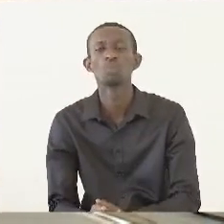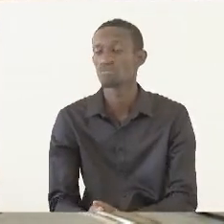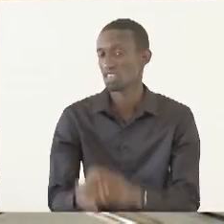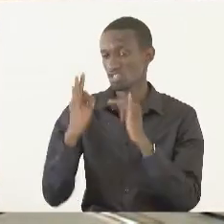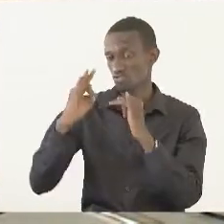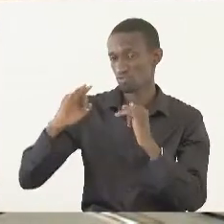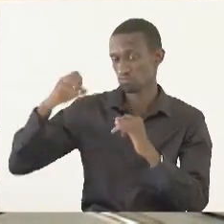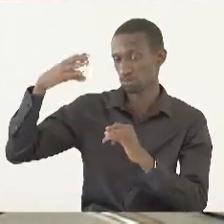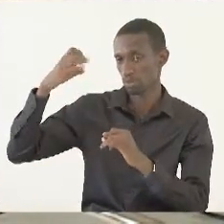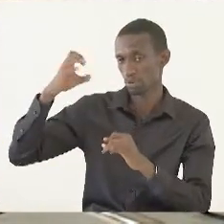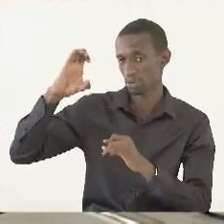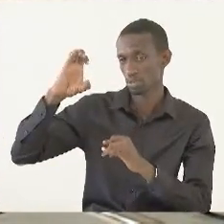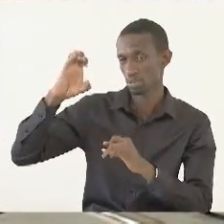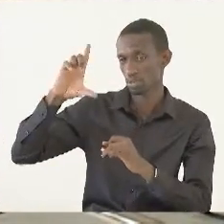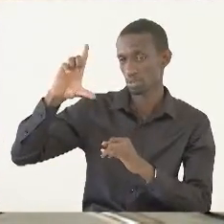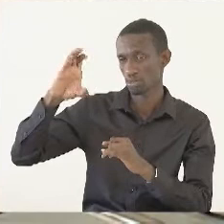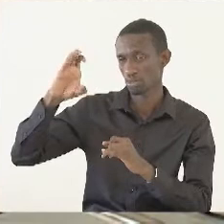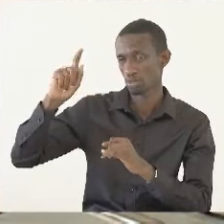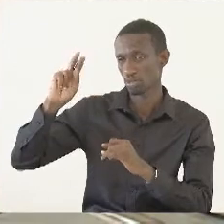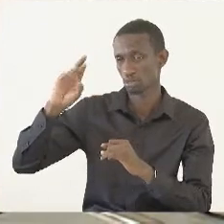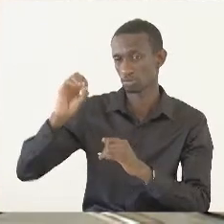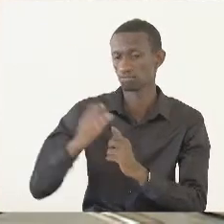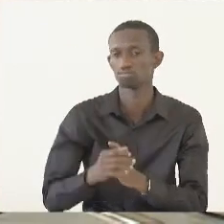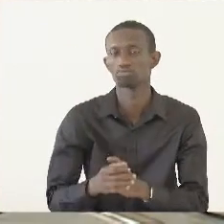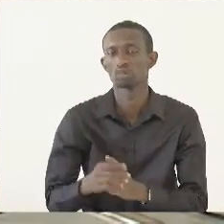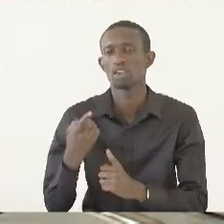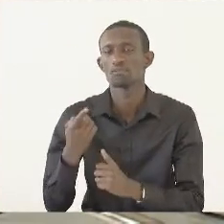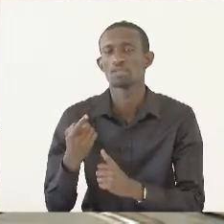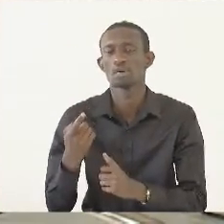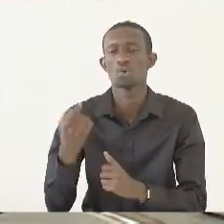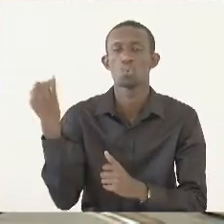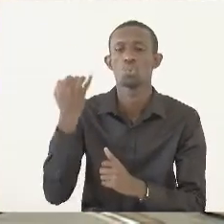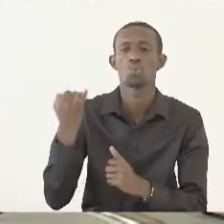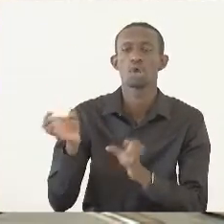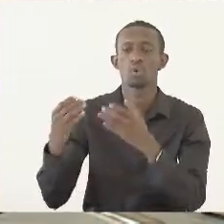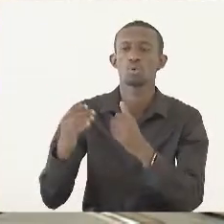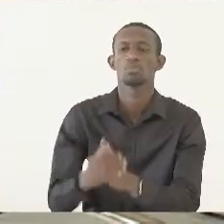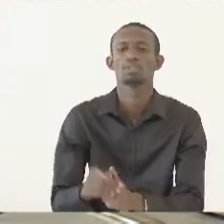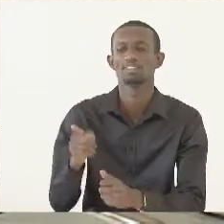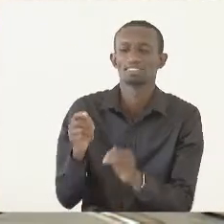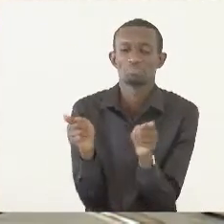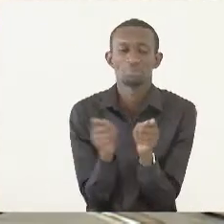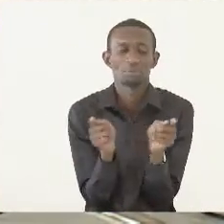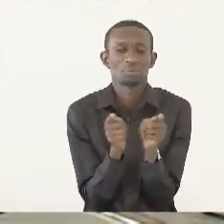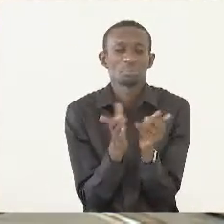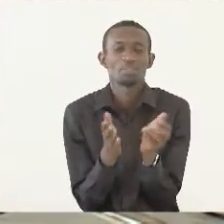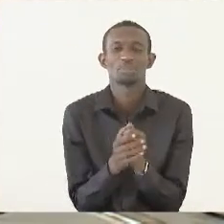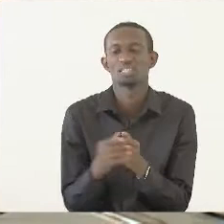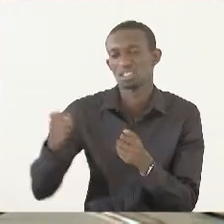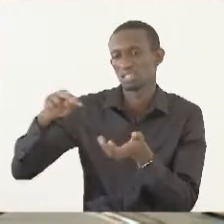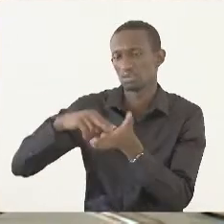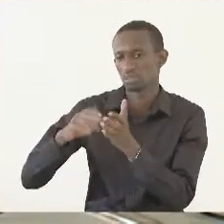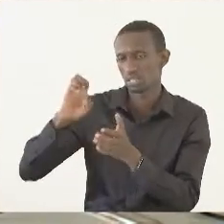this is electron withdrawing group. That is an abbreviation that is not standard.